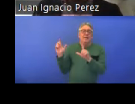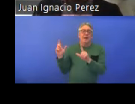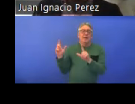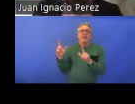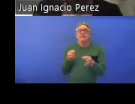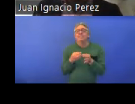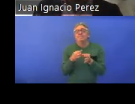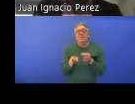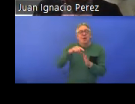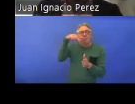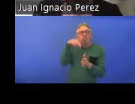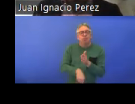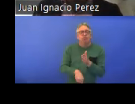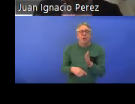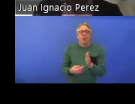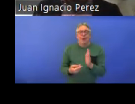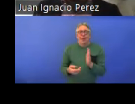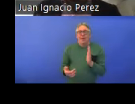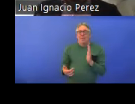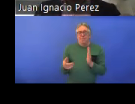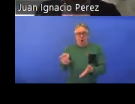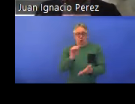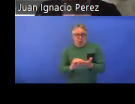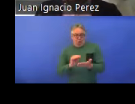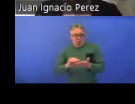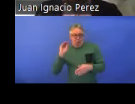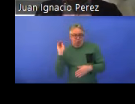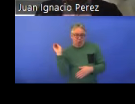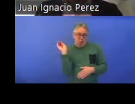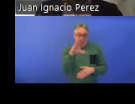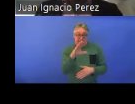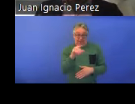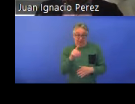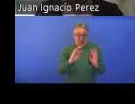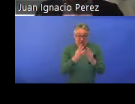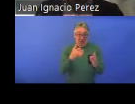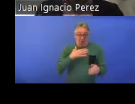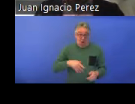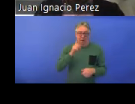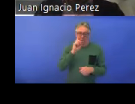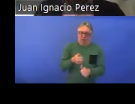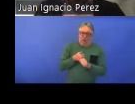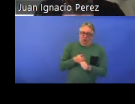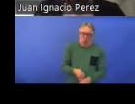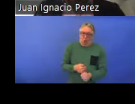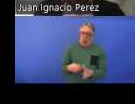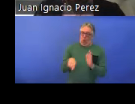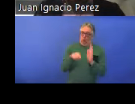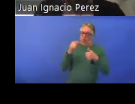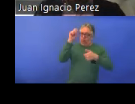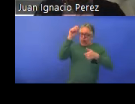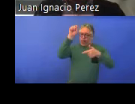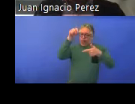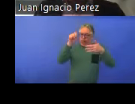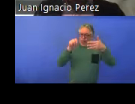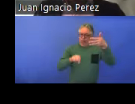of the written submissions that organizations, national organizations and other stakeholders can